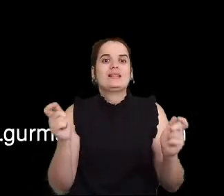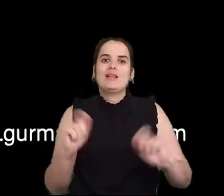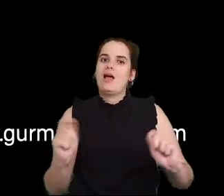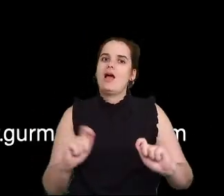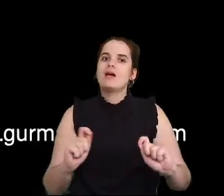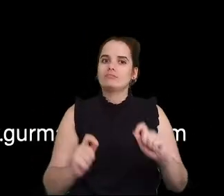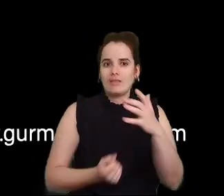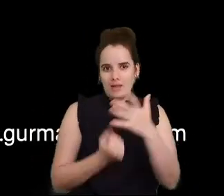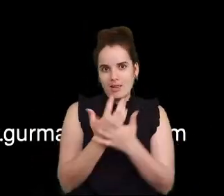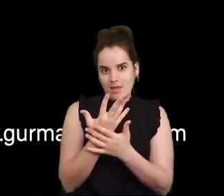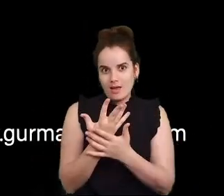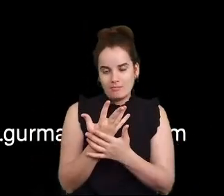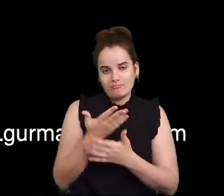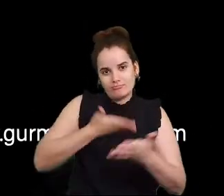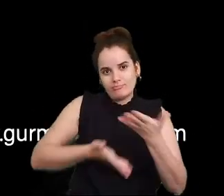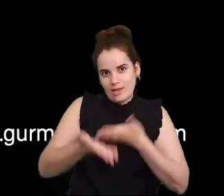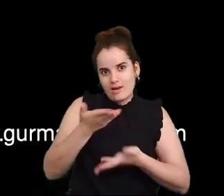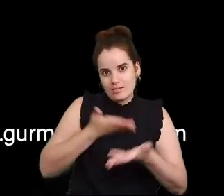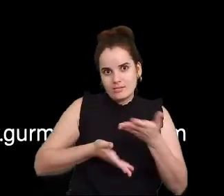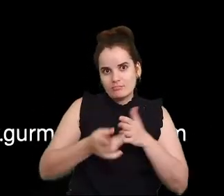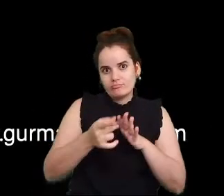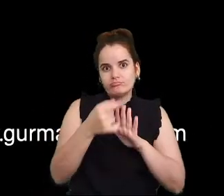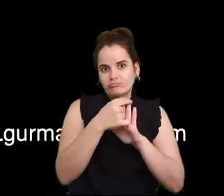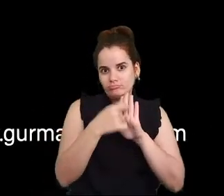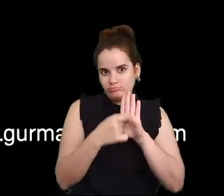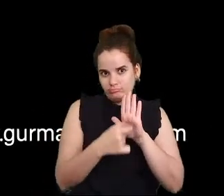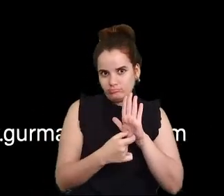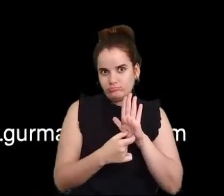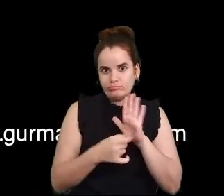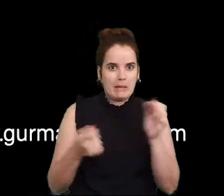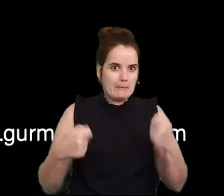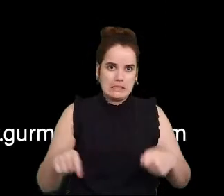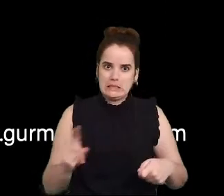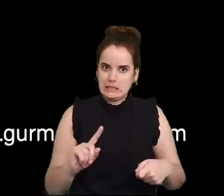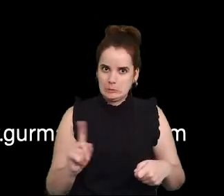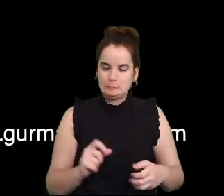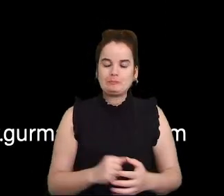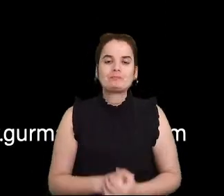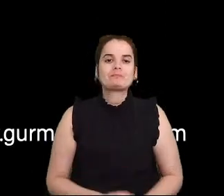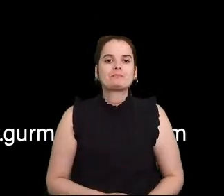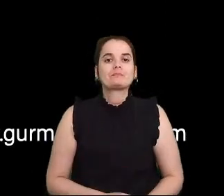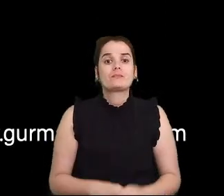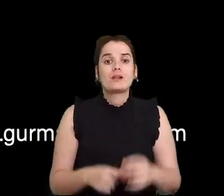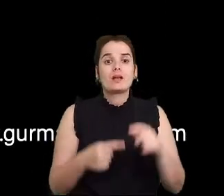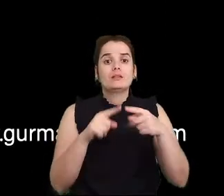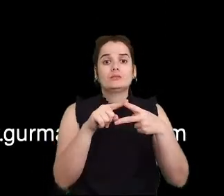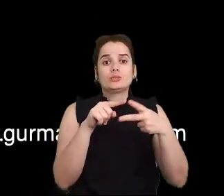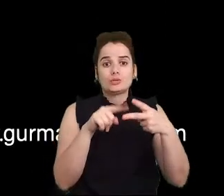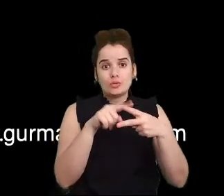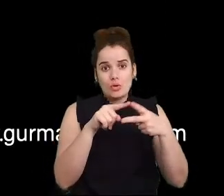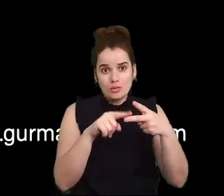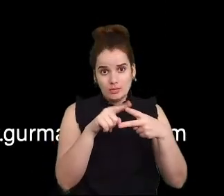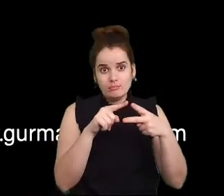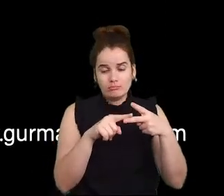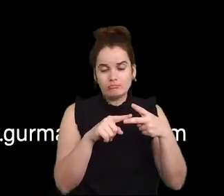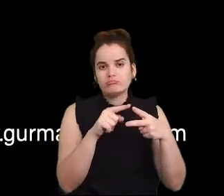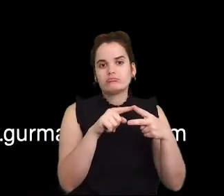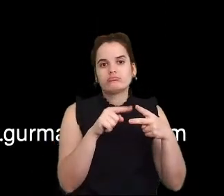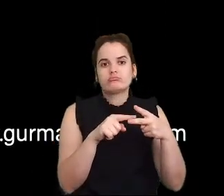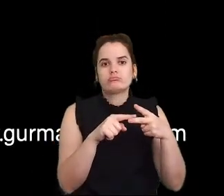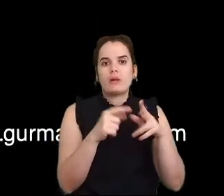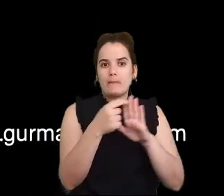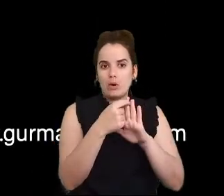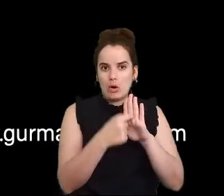And while Data Wrapper and Flourish are tools on the storytelling end, there are also tools